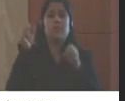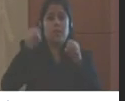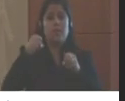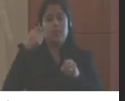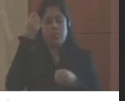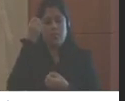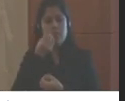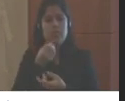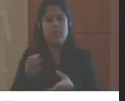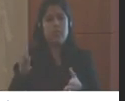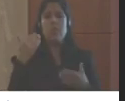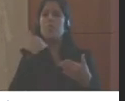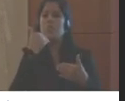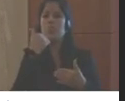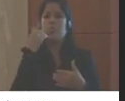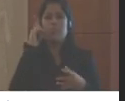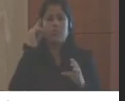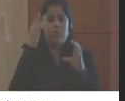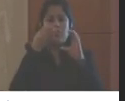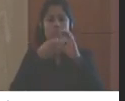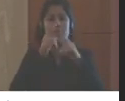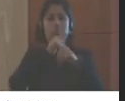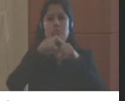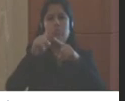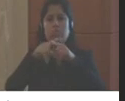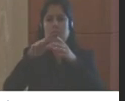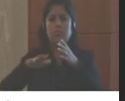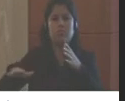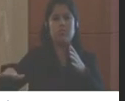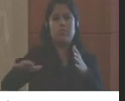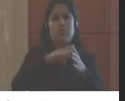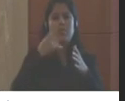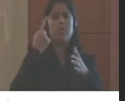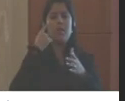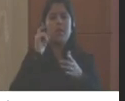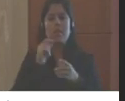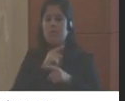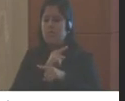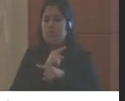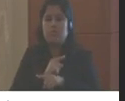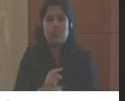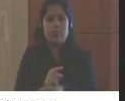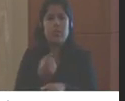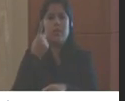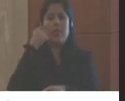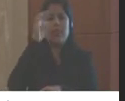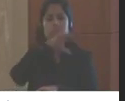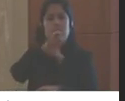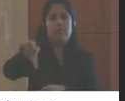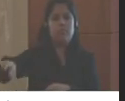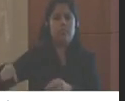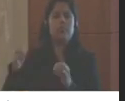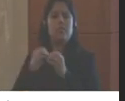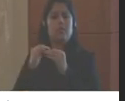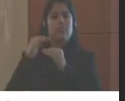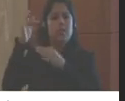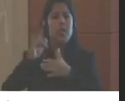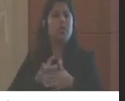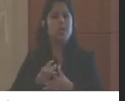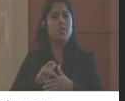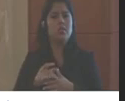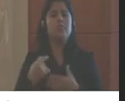contingencies. We can also issue focused warnings and segmented to the